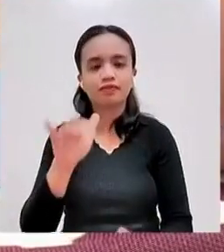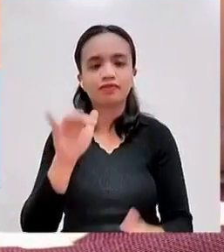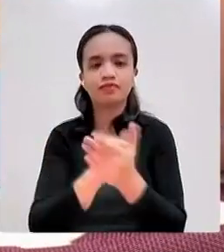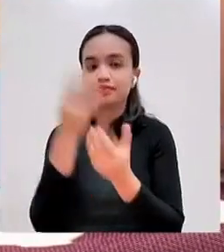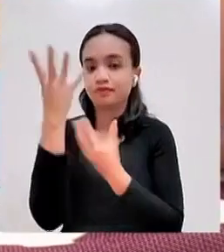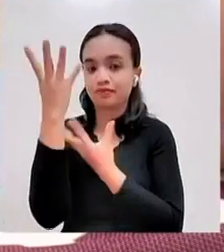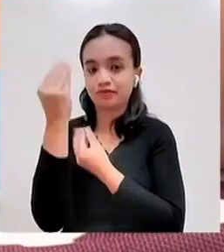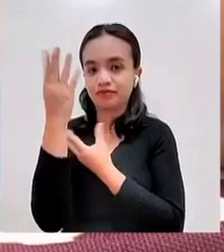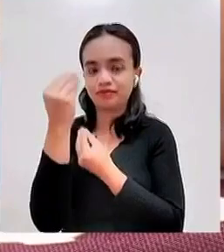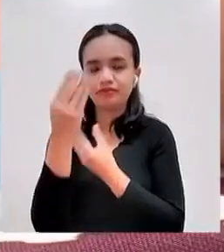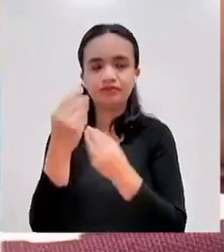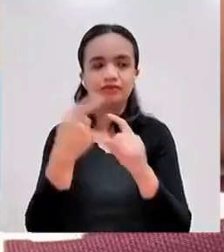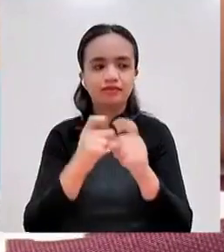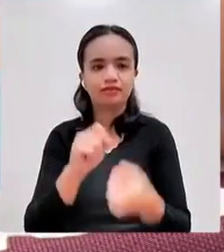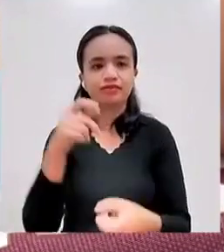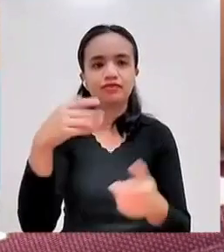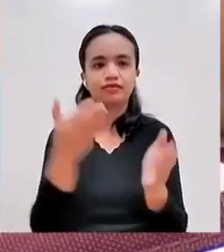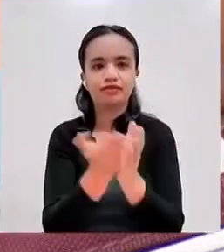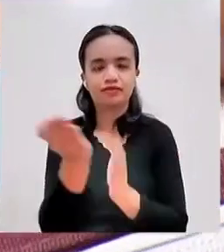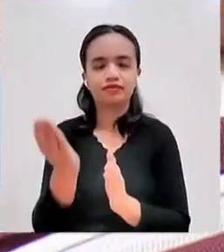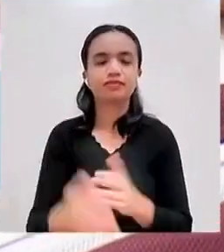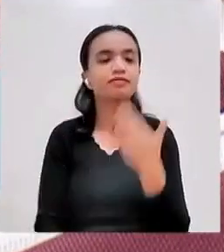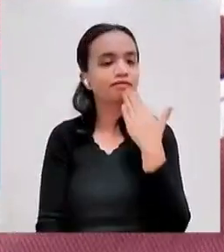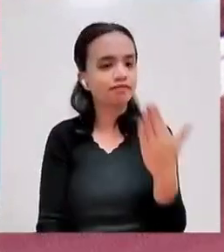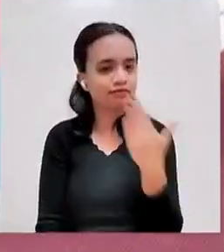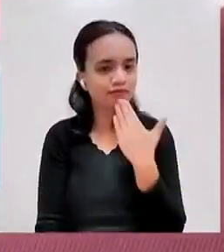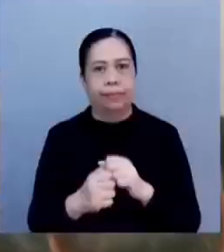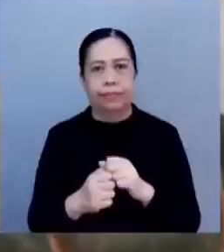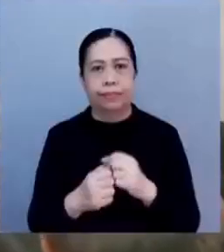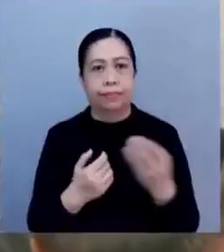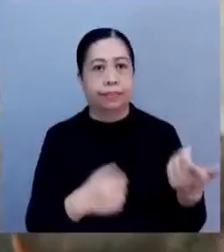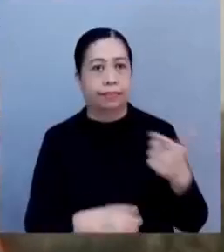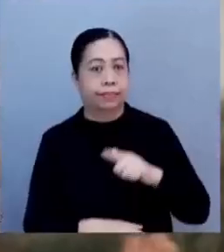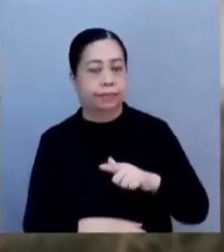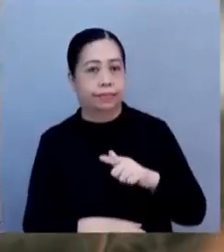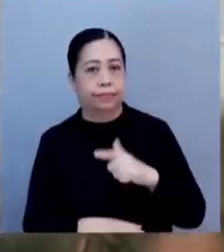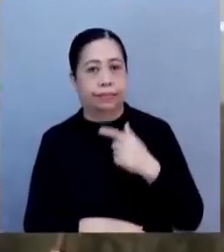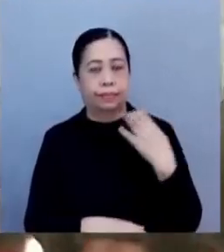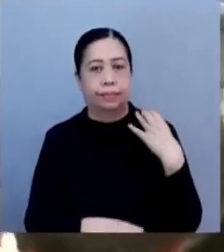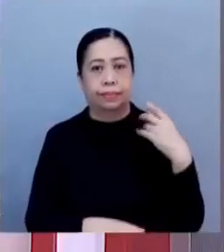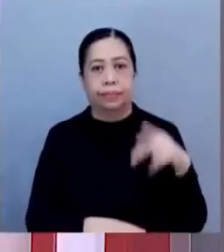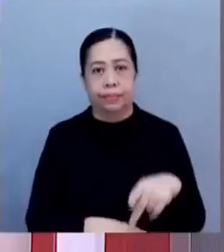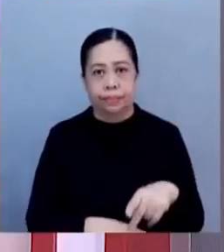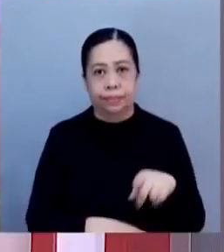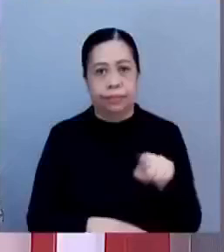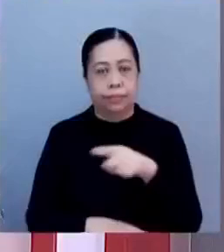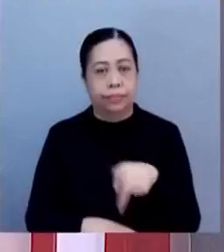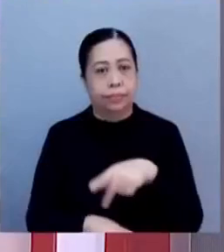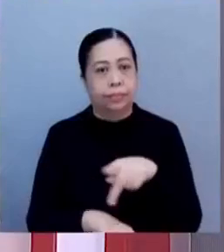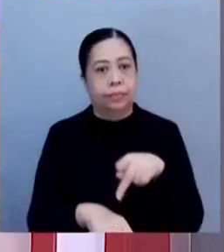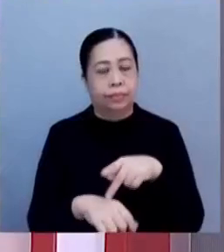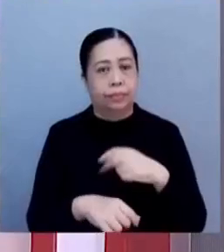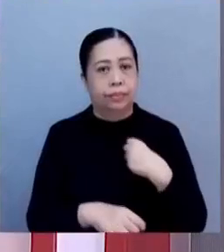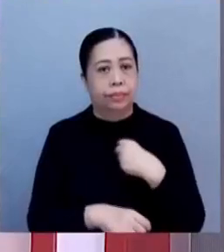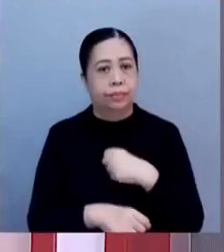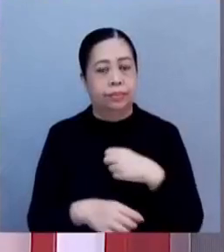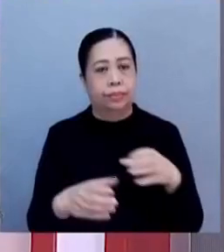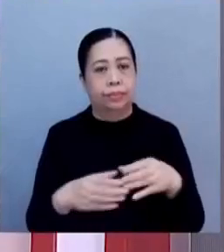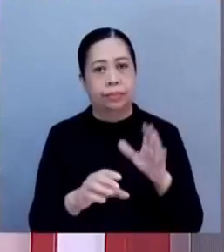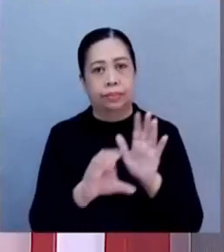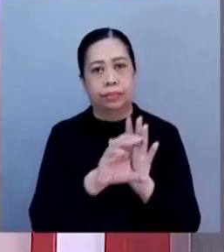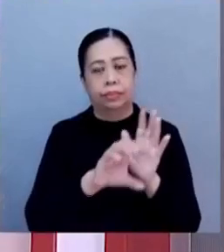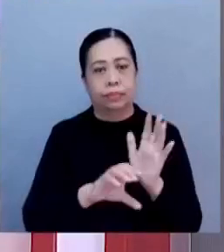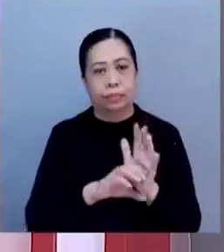from Pasig. Back to you. Thanks a lot, Jackie Pascual. They're joining us on the line. And the chairperson of the Philippine Senate Committee on Constitutional